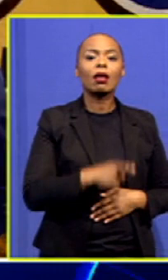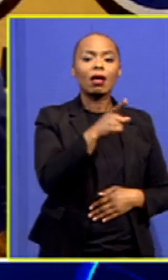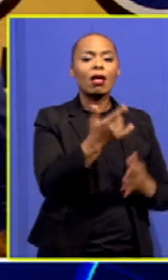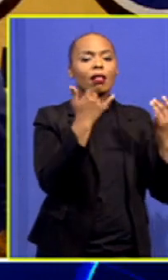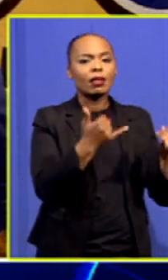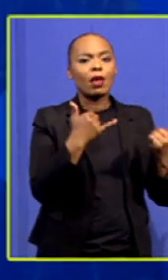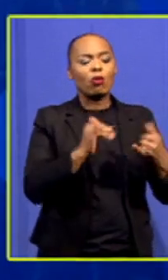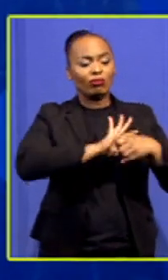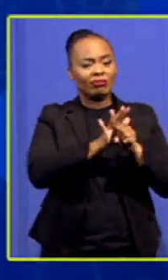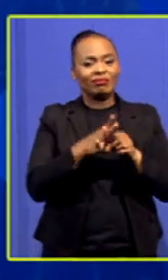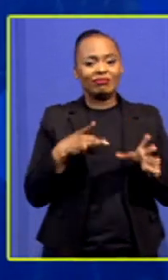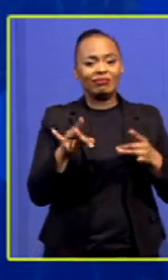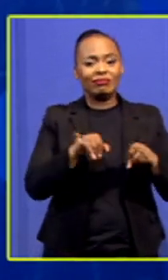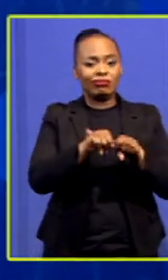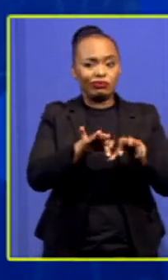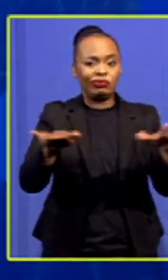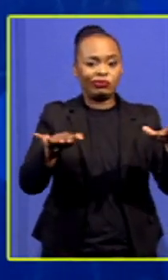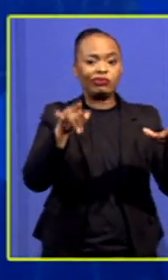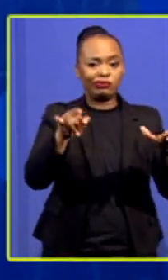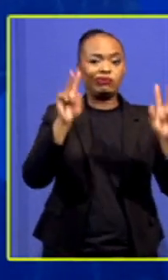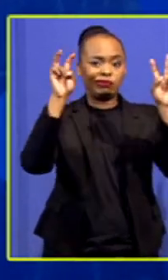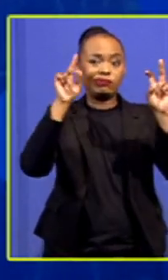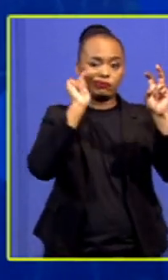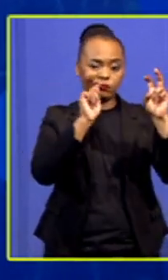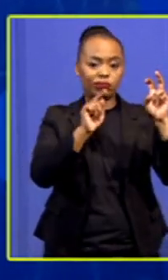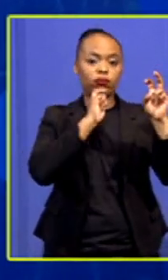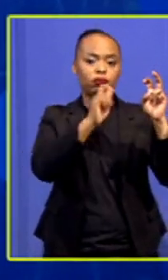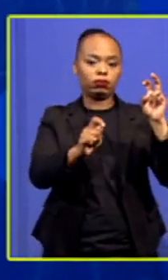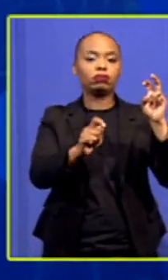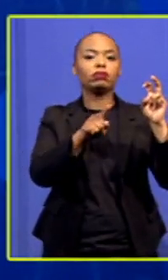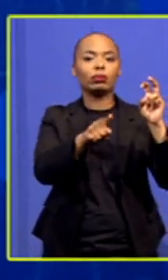an increase, also considering that you still have some political parties that are going